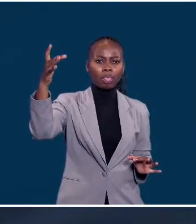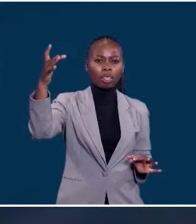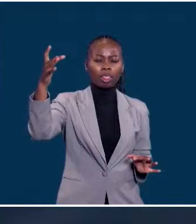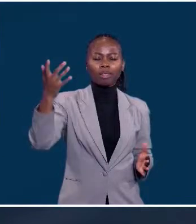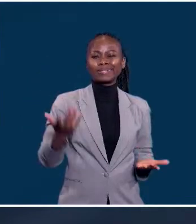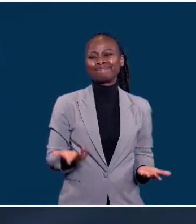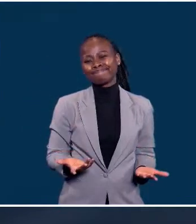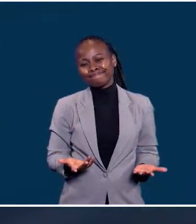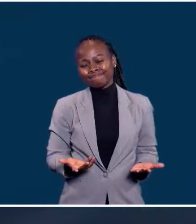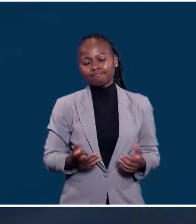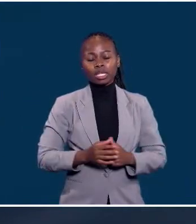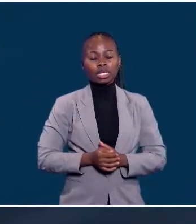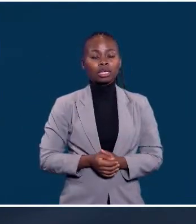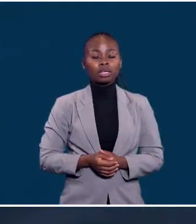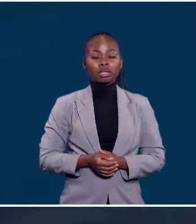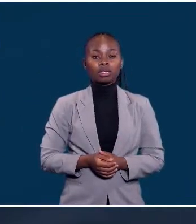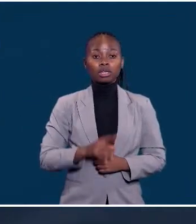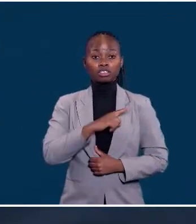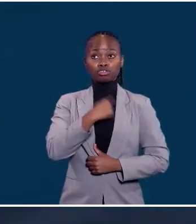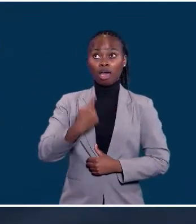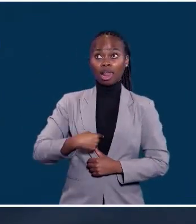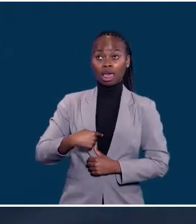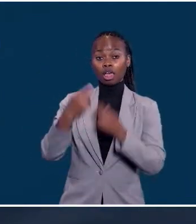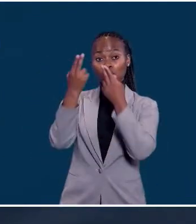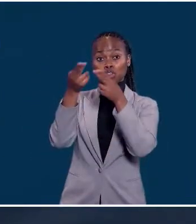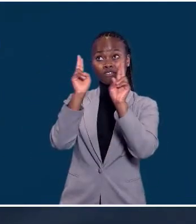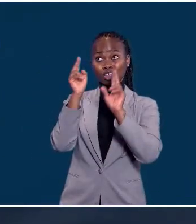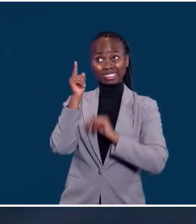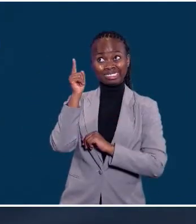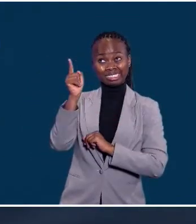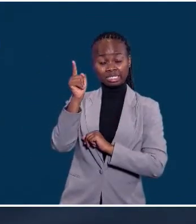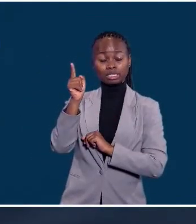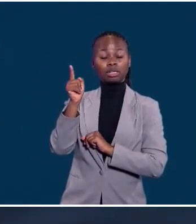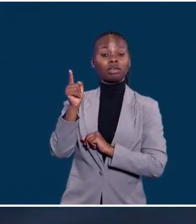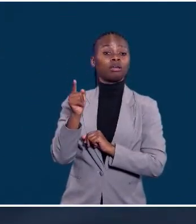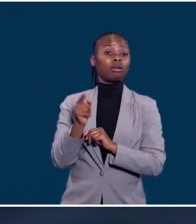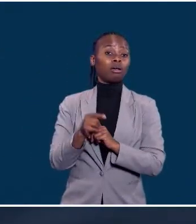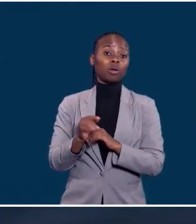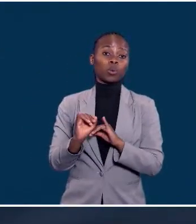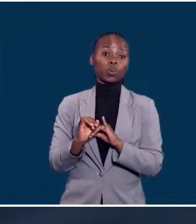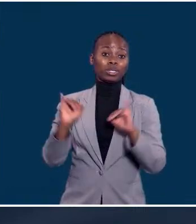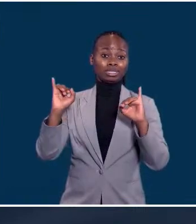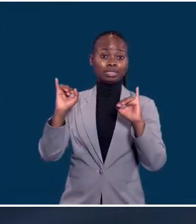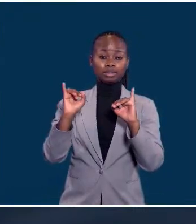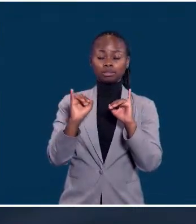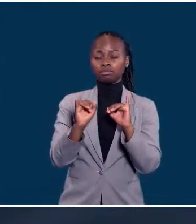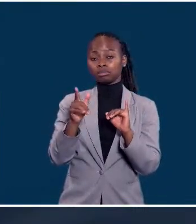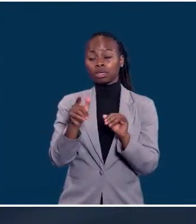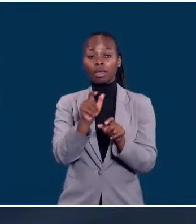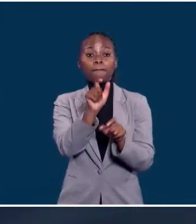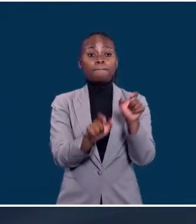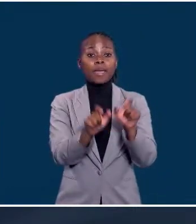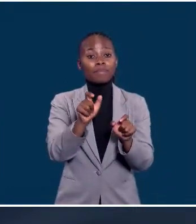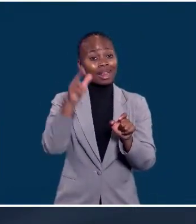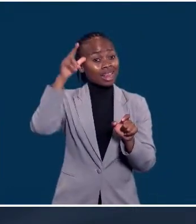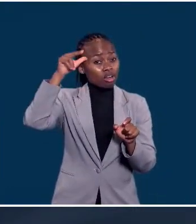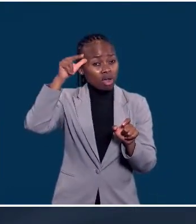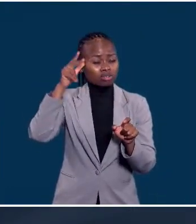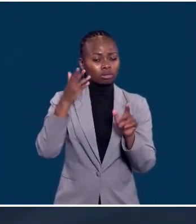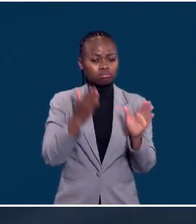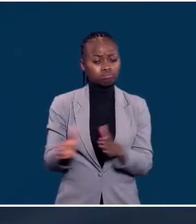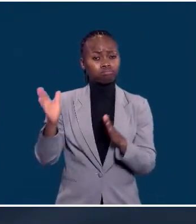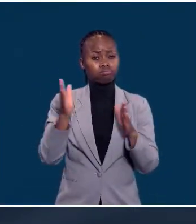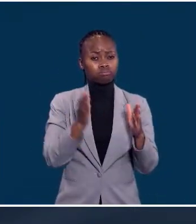at the moment, Chinese universities are producing more physicists, more engineers,